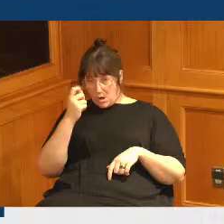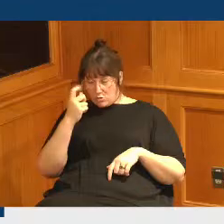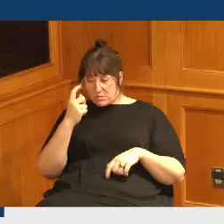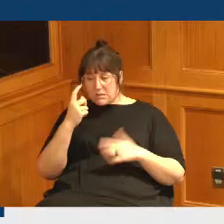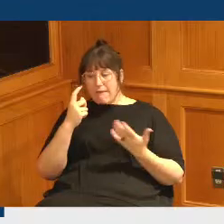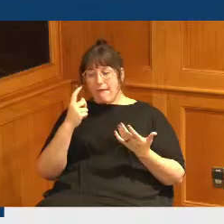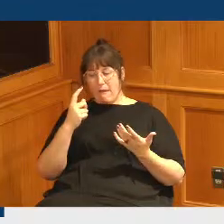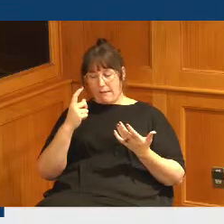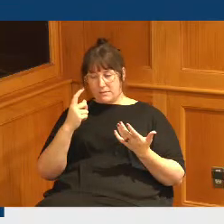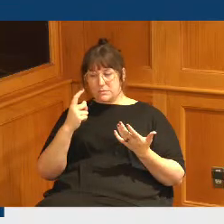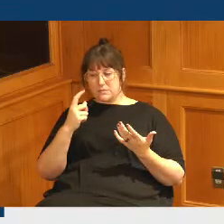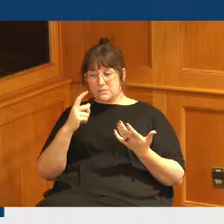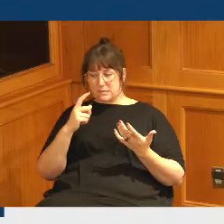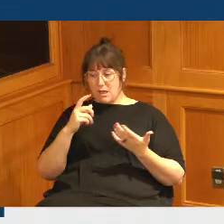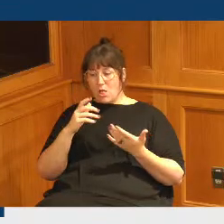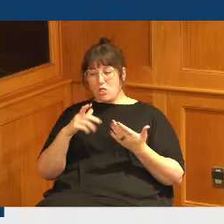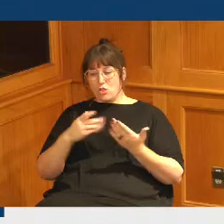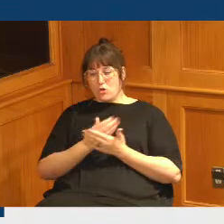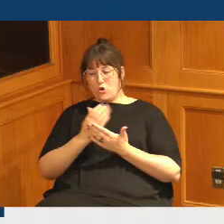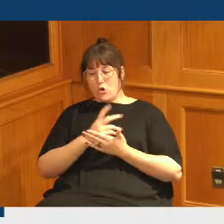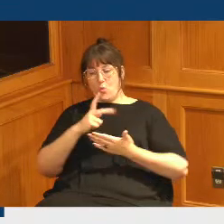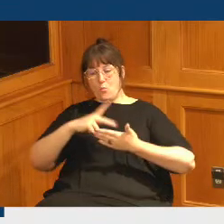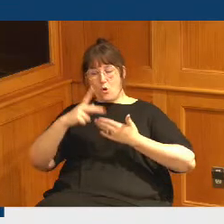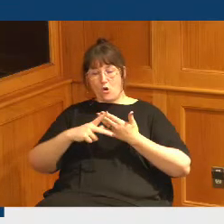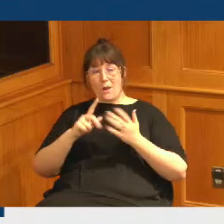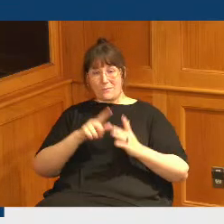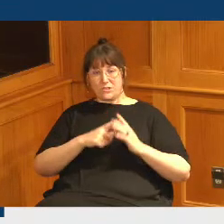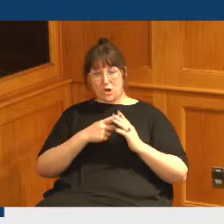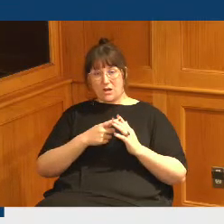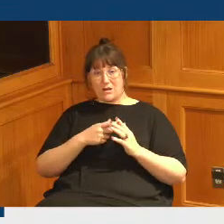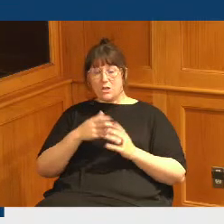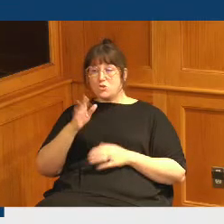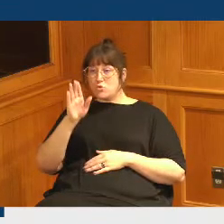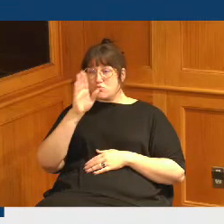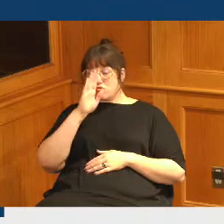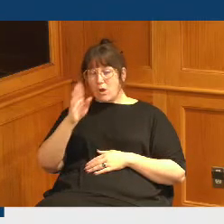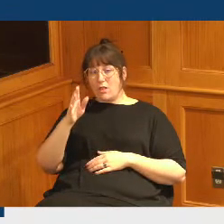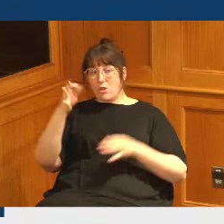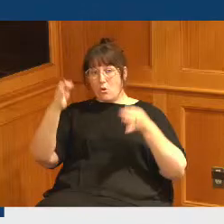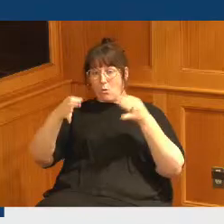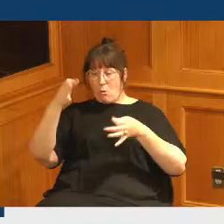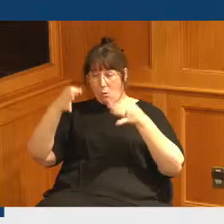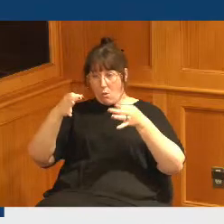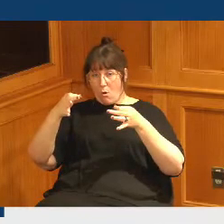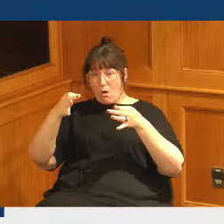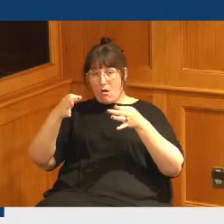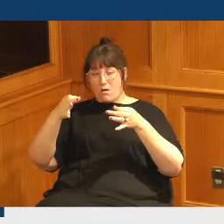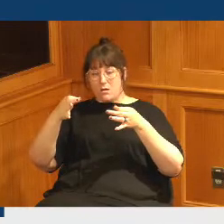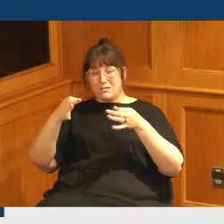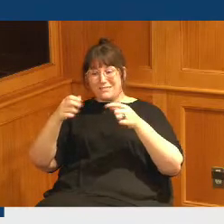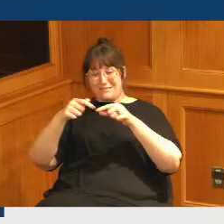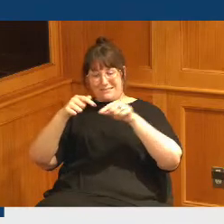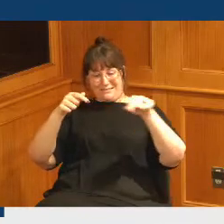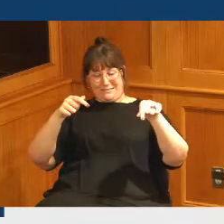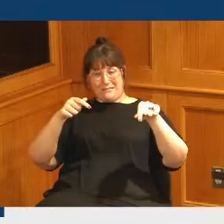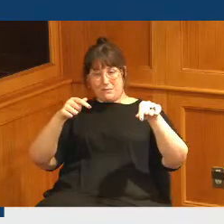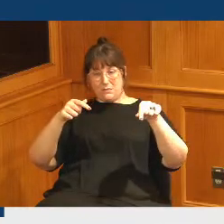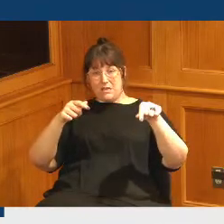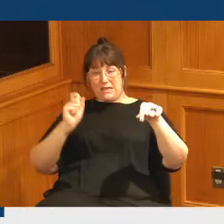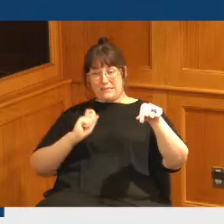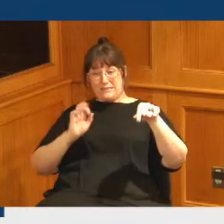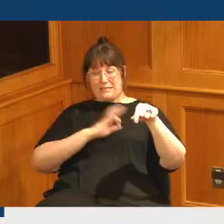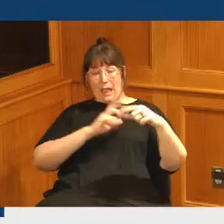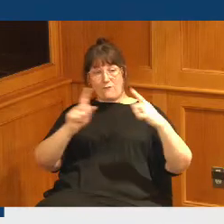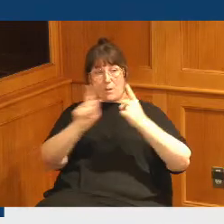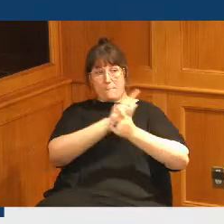Program was started. And that occurs directly outside of the courtroom where these hearings are held. Staff or an attorney from the Help Center is meeting